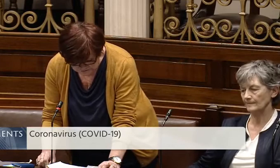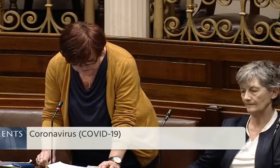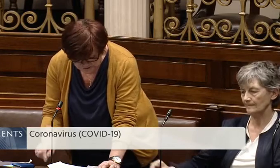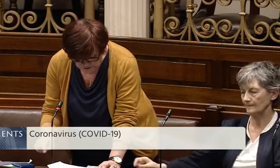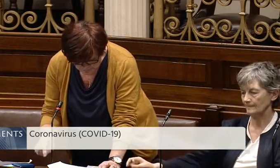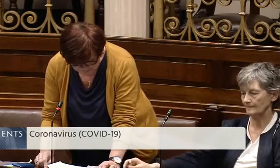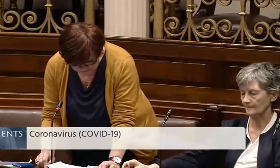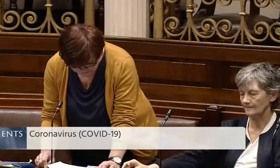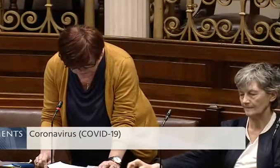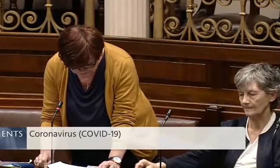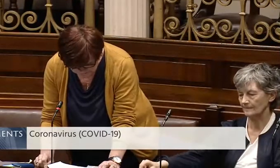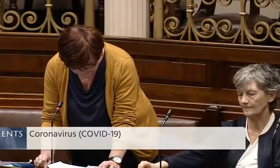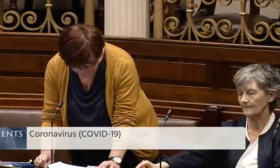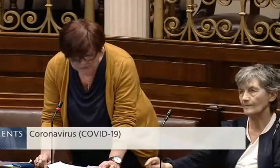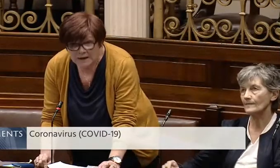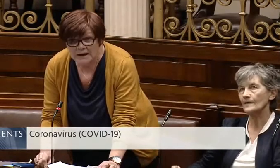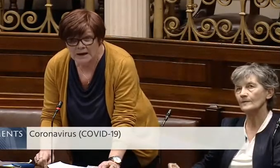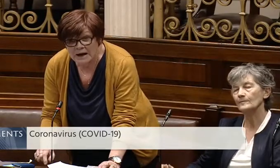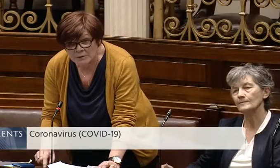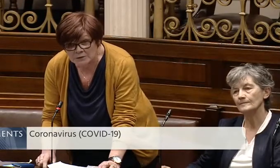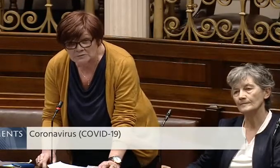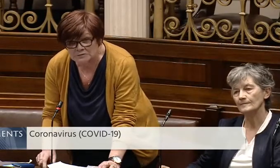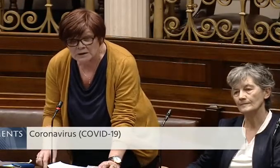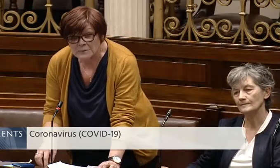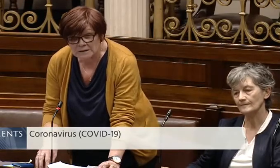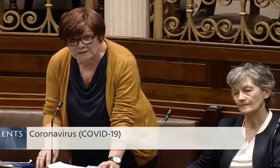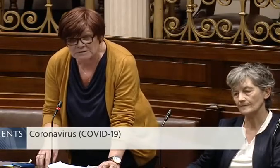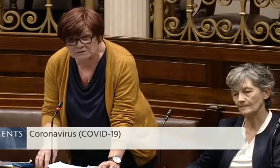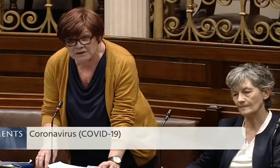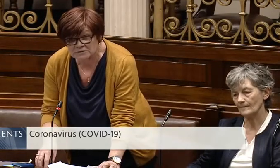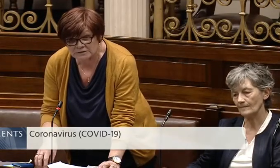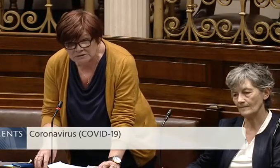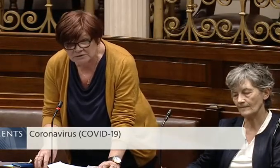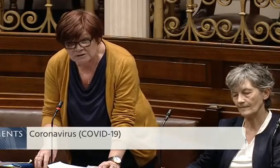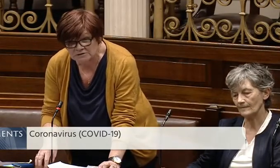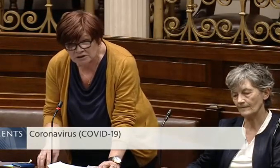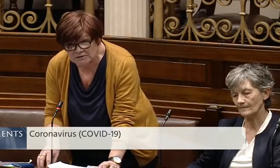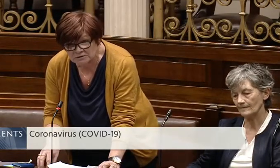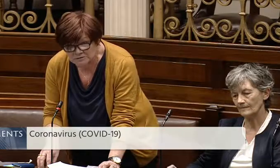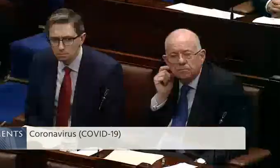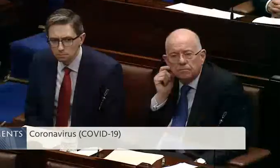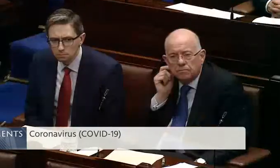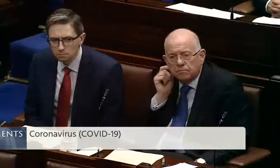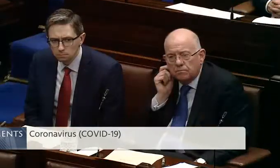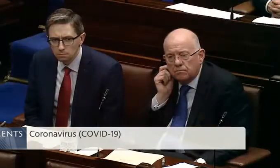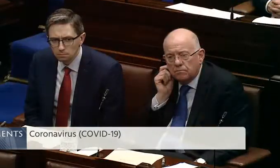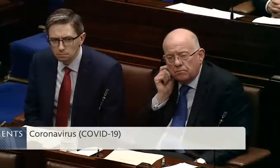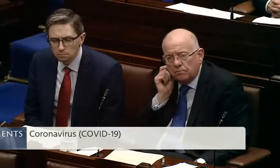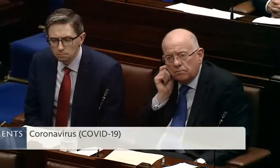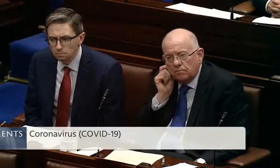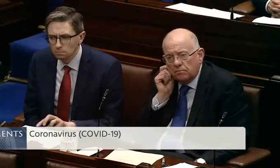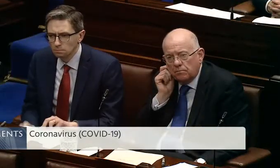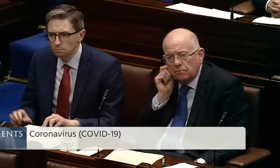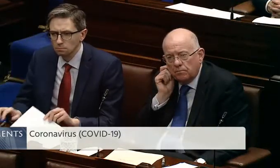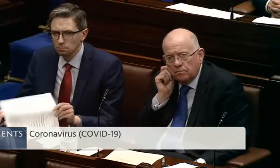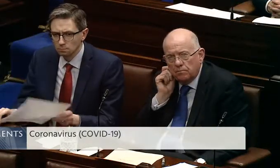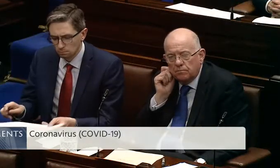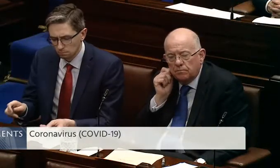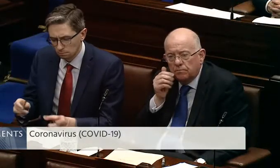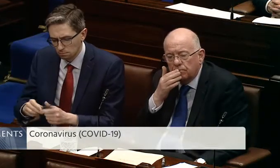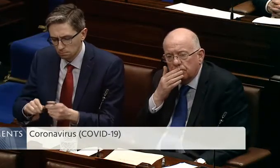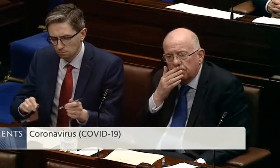of Trade Unions? When are you going to... how are you going to bring in legislation if necessary to change those and what